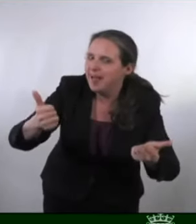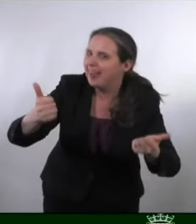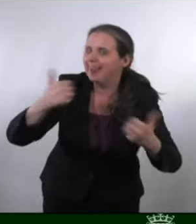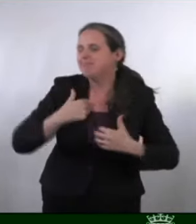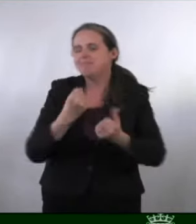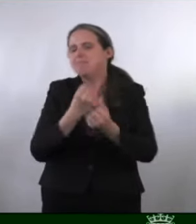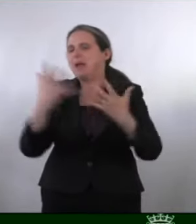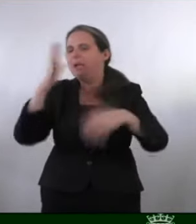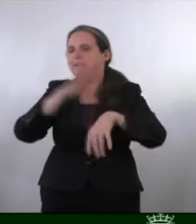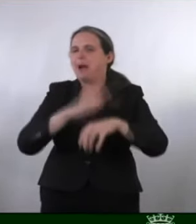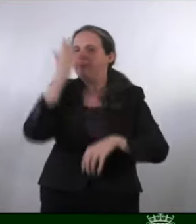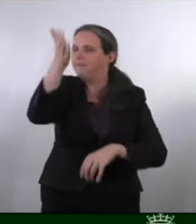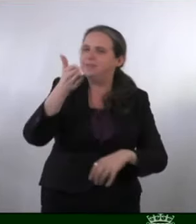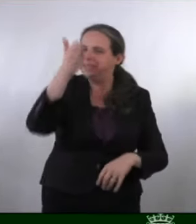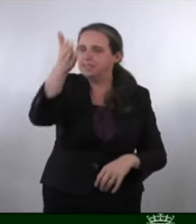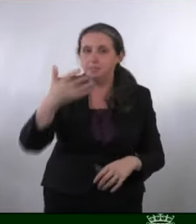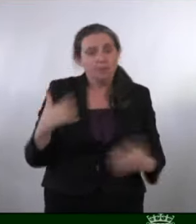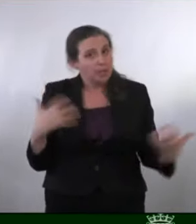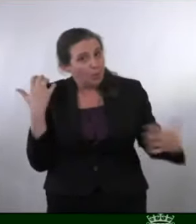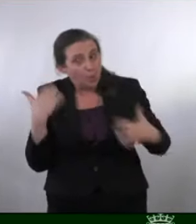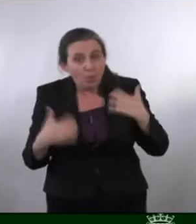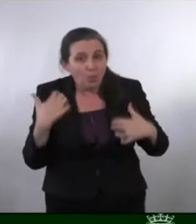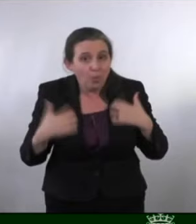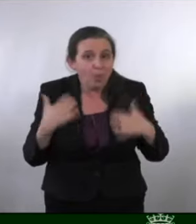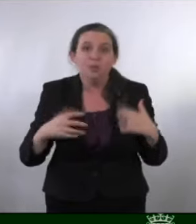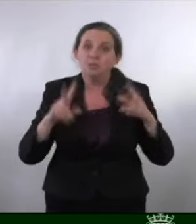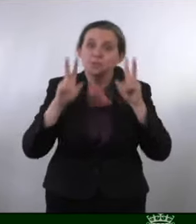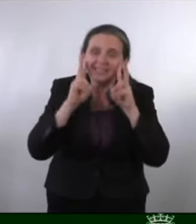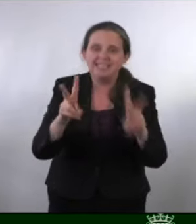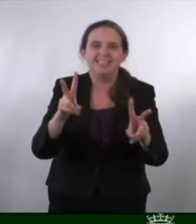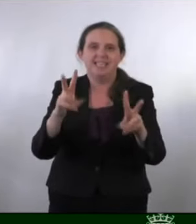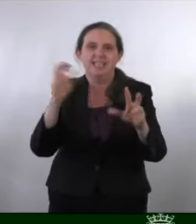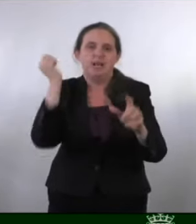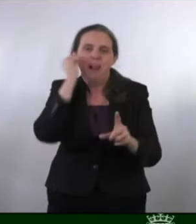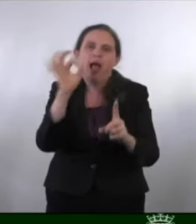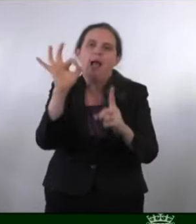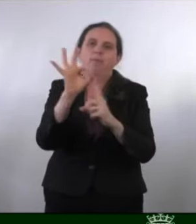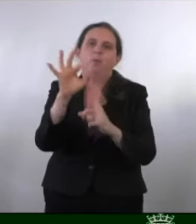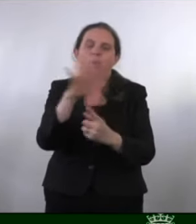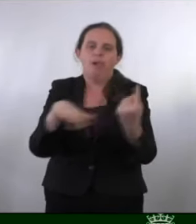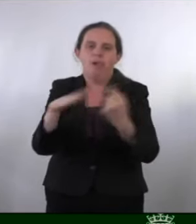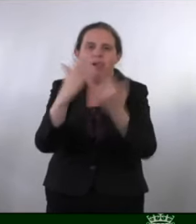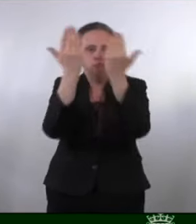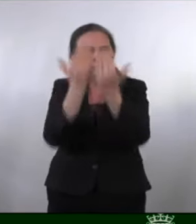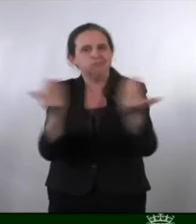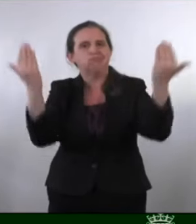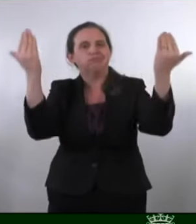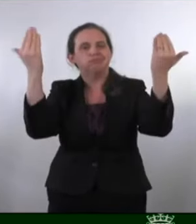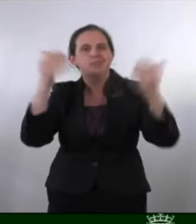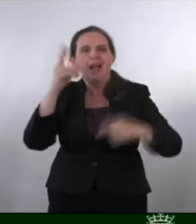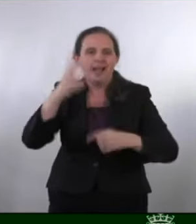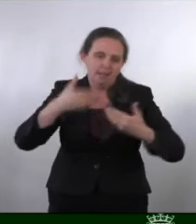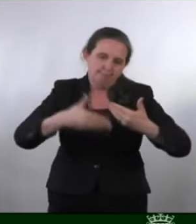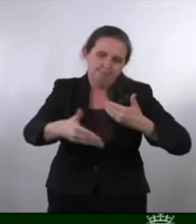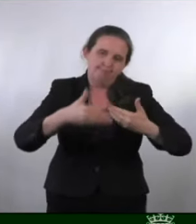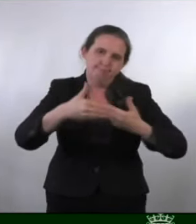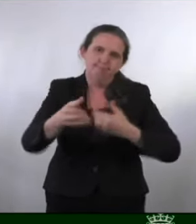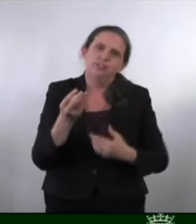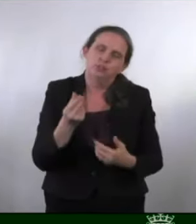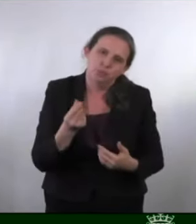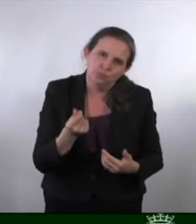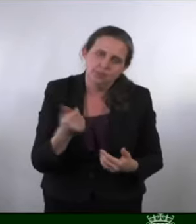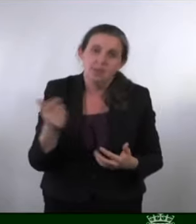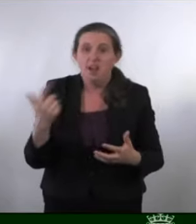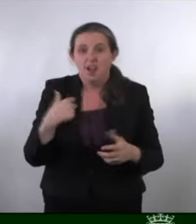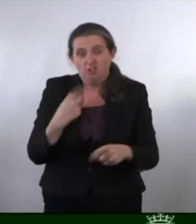a fine thing to see Blackpool and open up again as fast as possible. And I just repeat really the